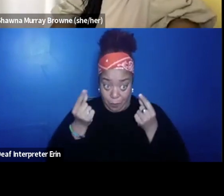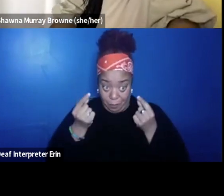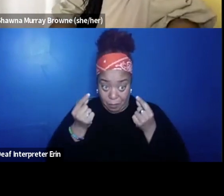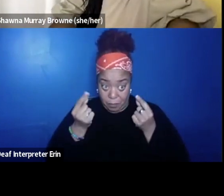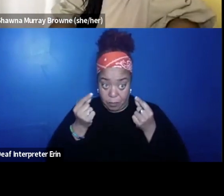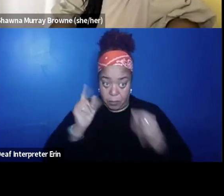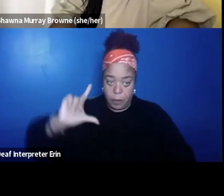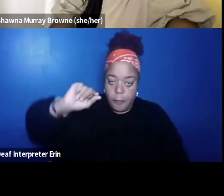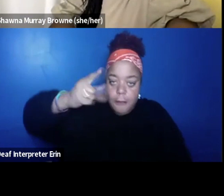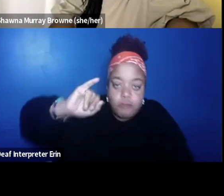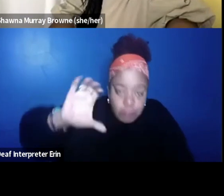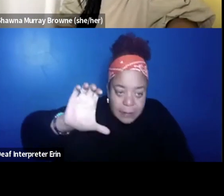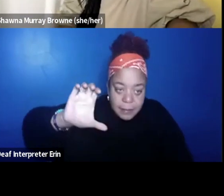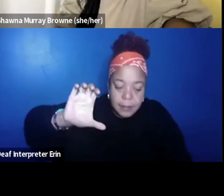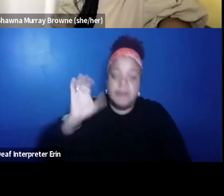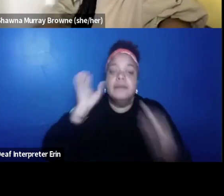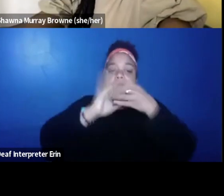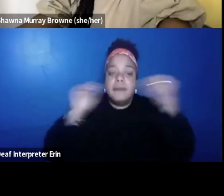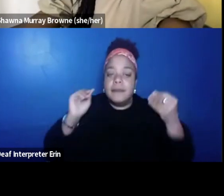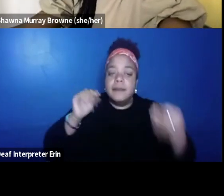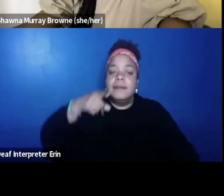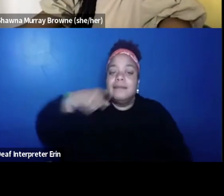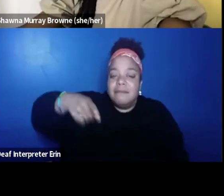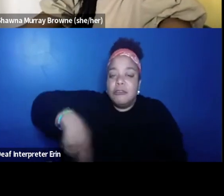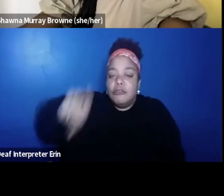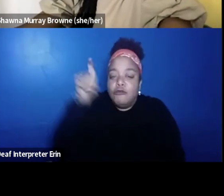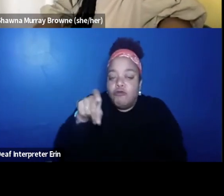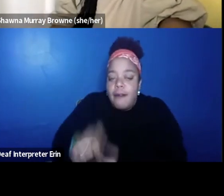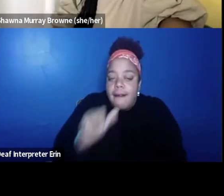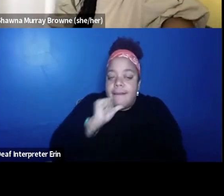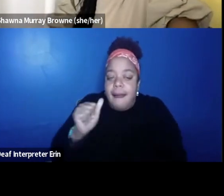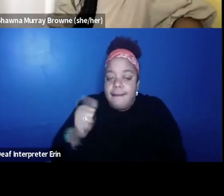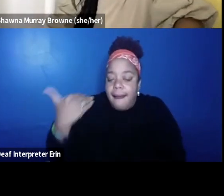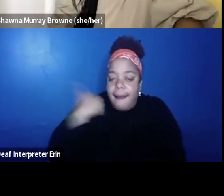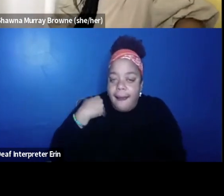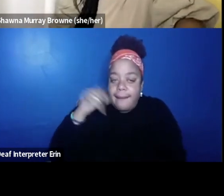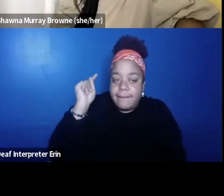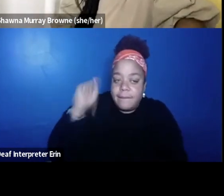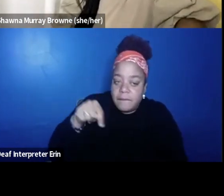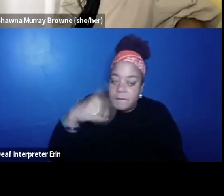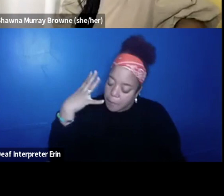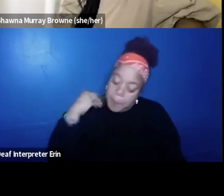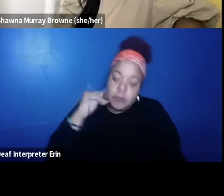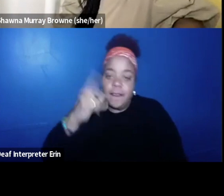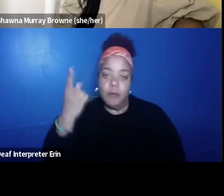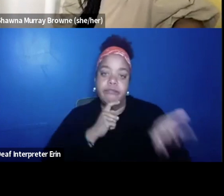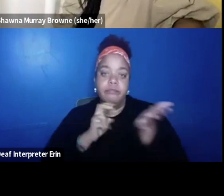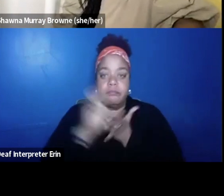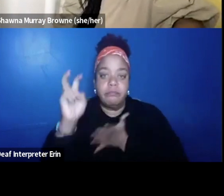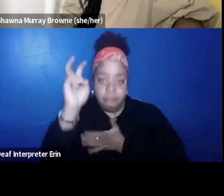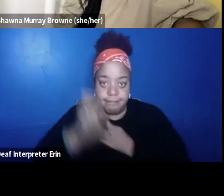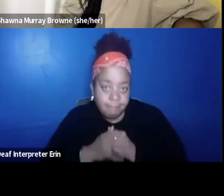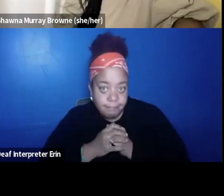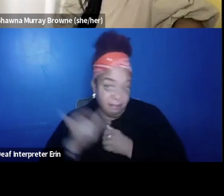you should not be having this particular experience that you're having. And so how do we take up the